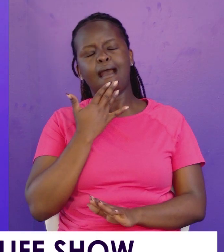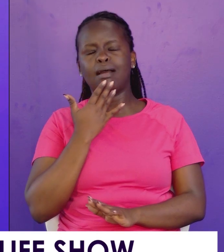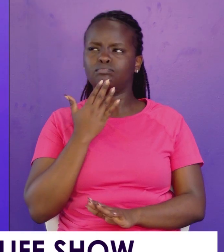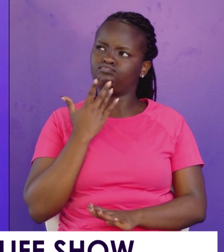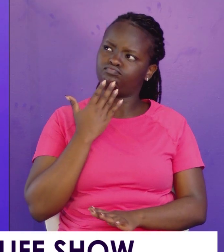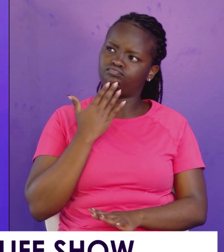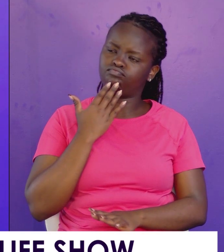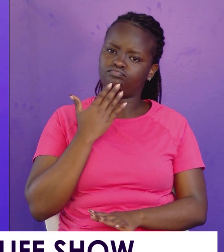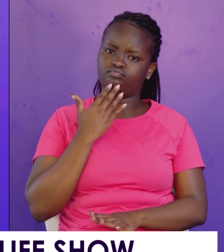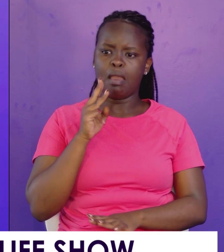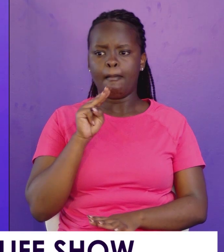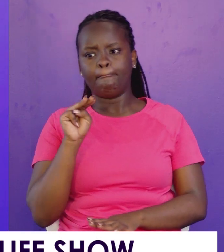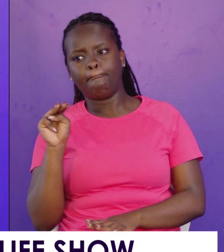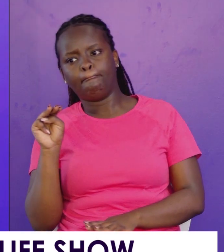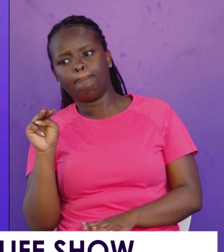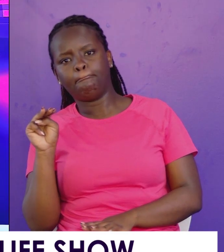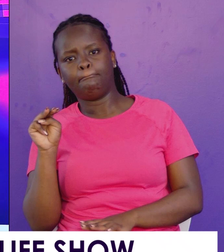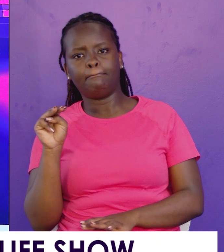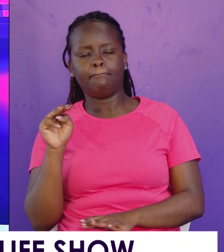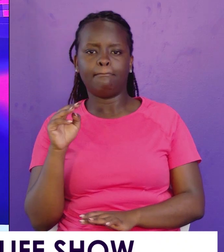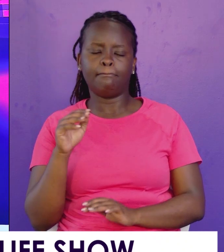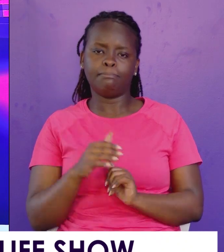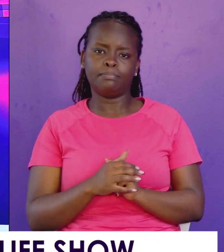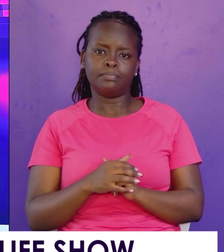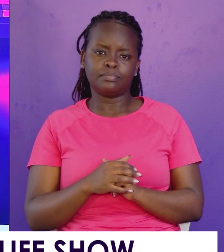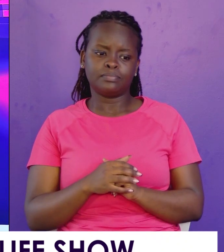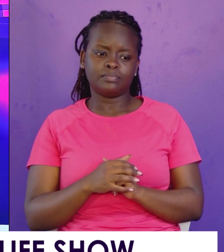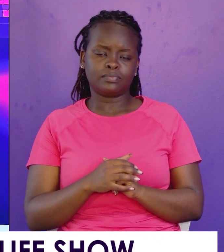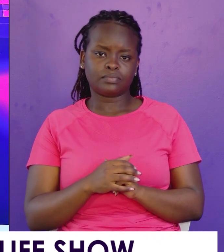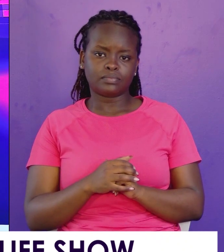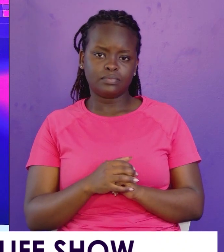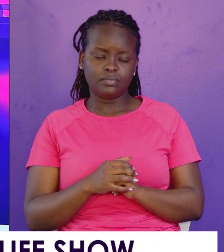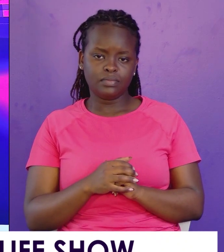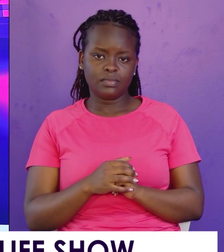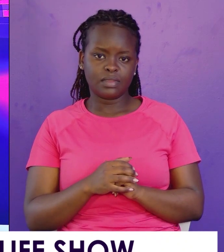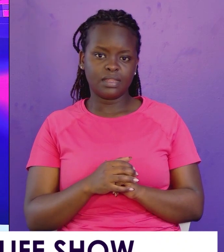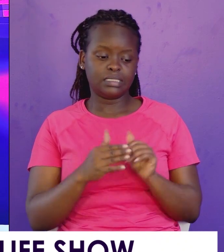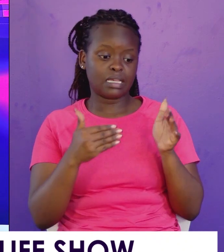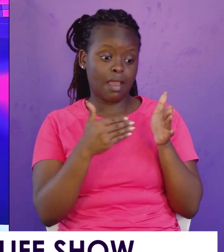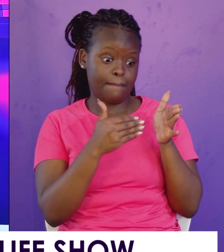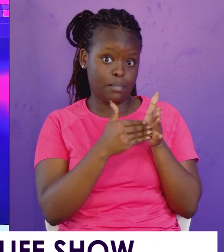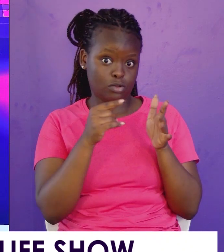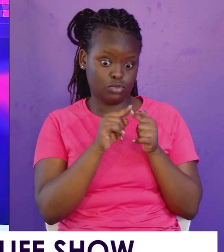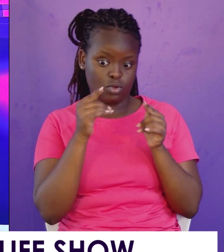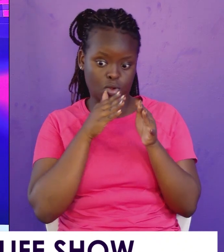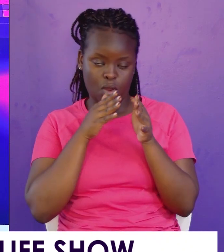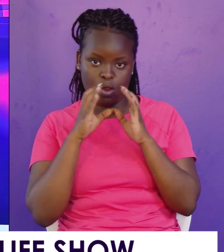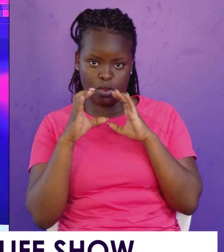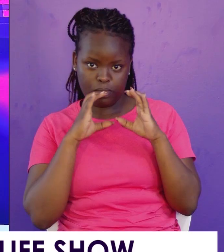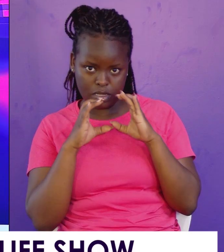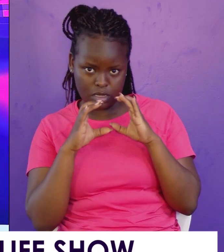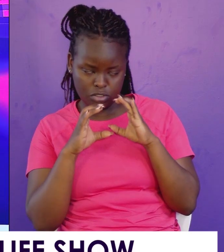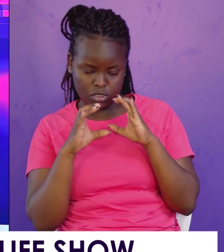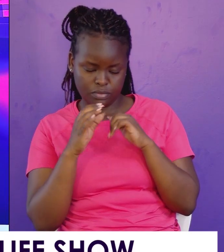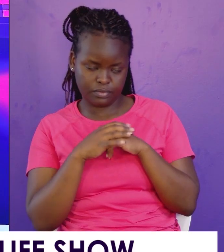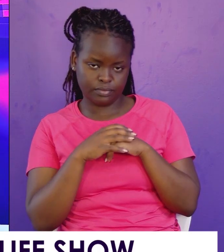for those who can speak well? Yeah, it is of course a hindrance to communication. Those But are again, habits.